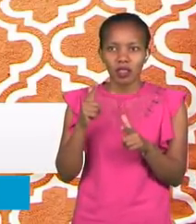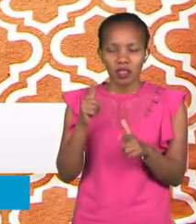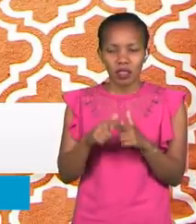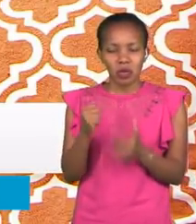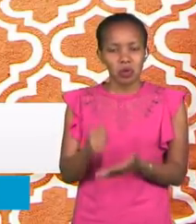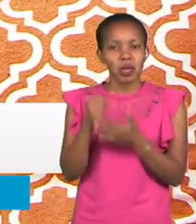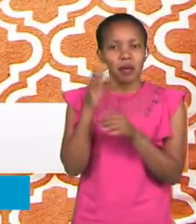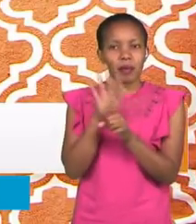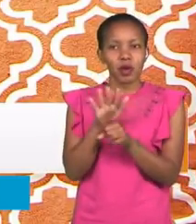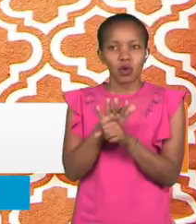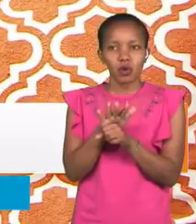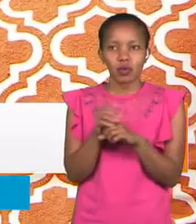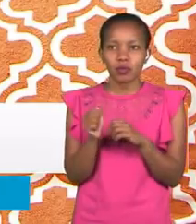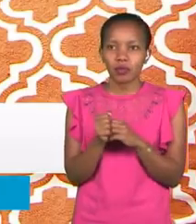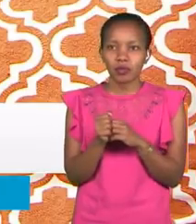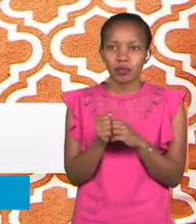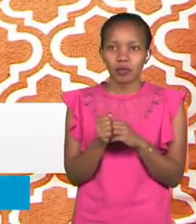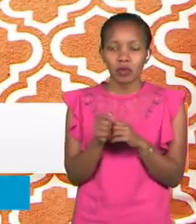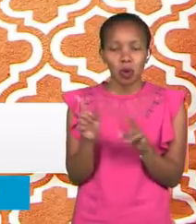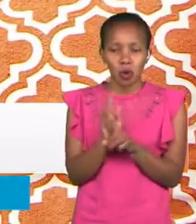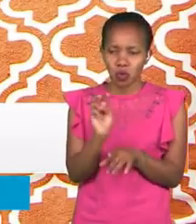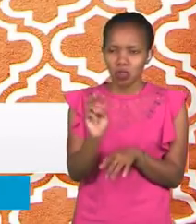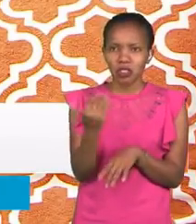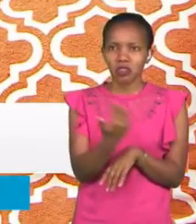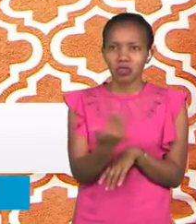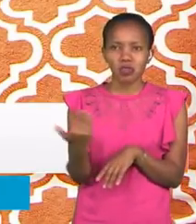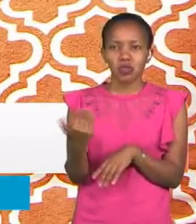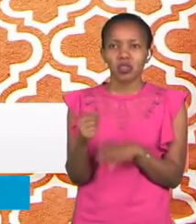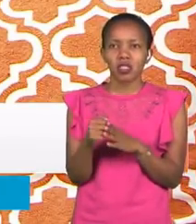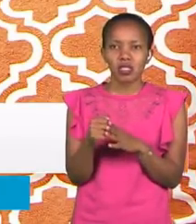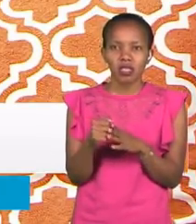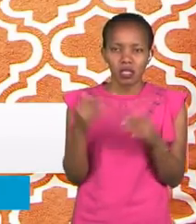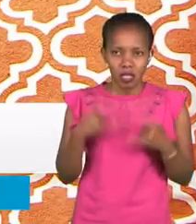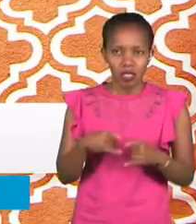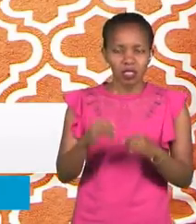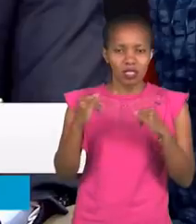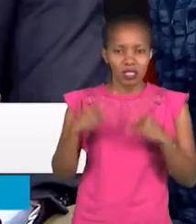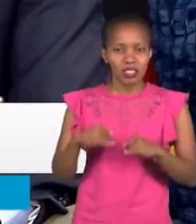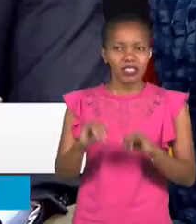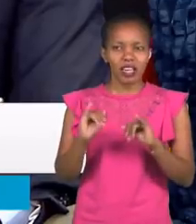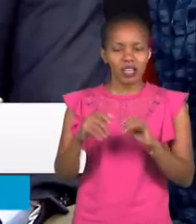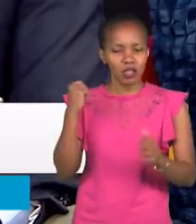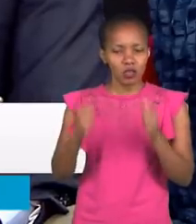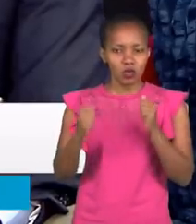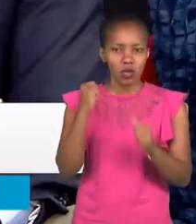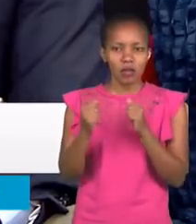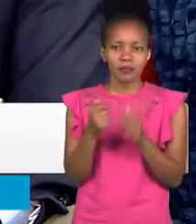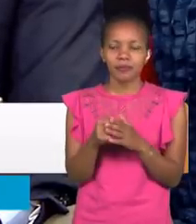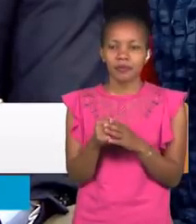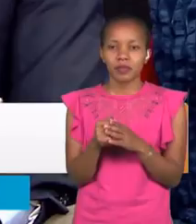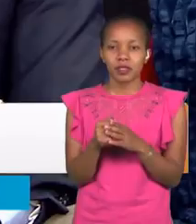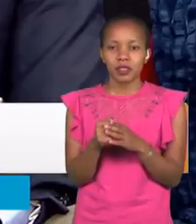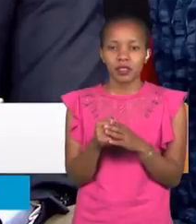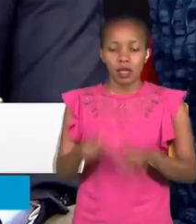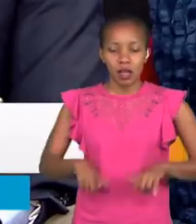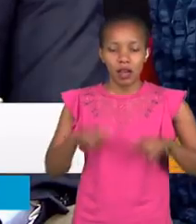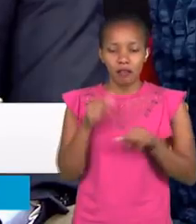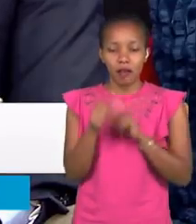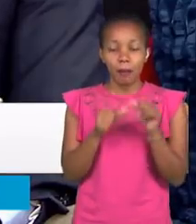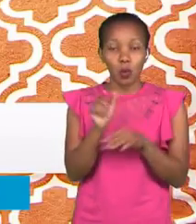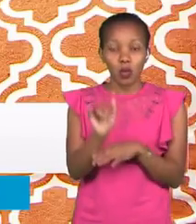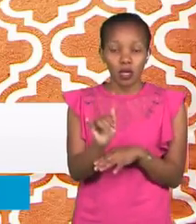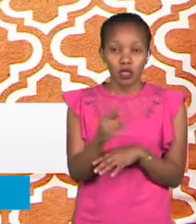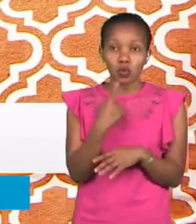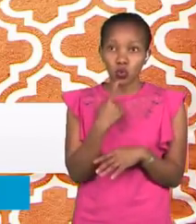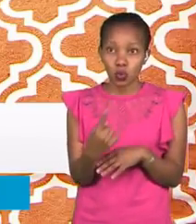true and seeing them stumble and mm-hmm. trying to hold them. That's it's what true. This, the fabric yeah. of life is about. Sure. And